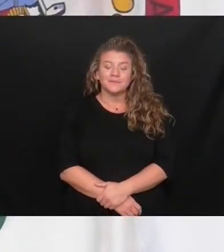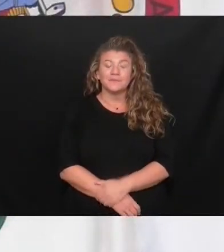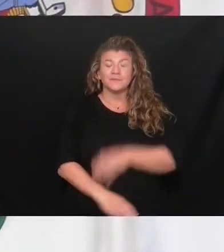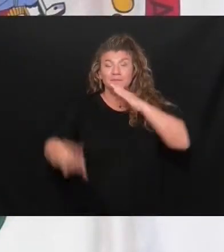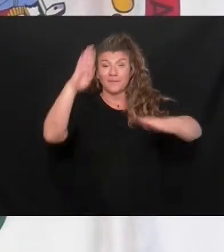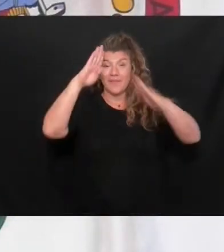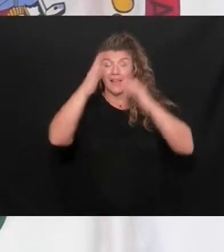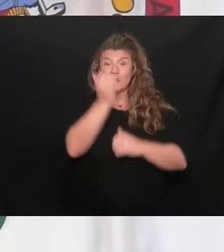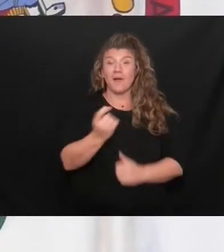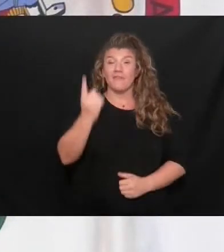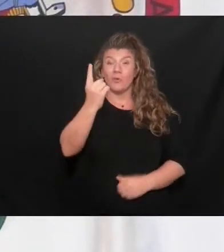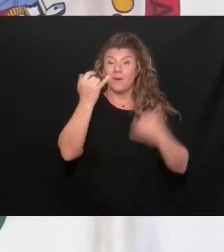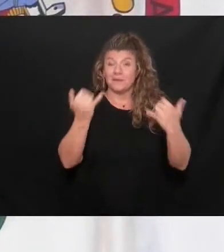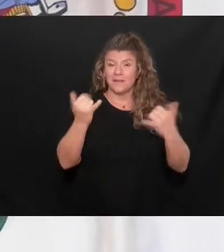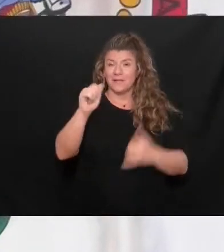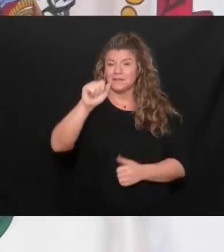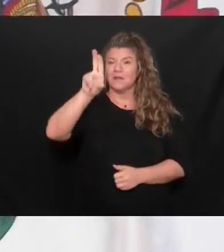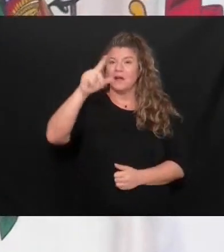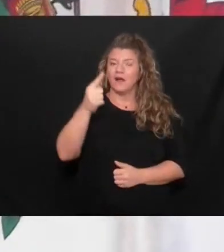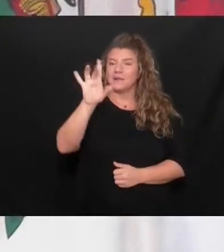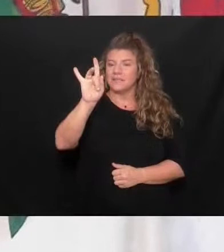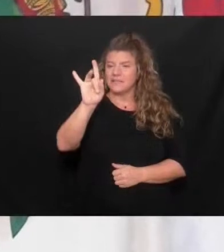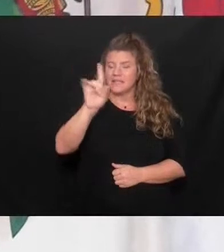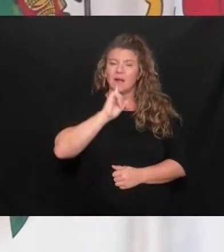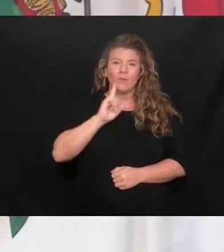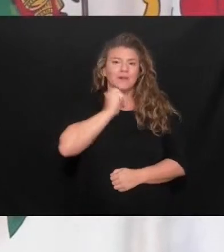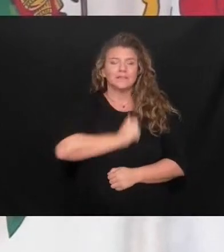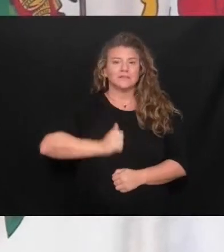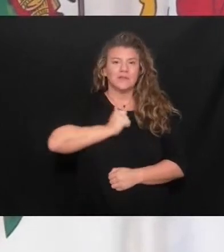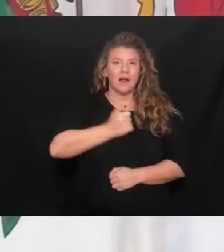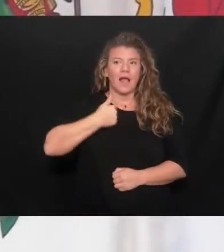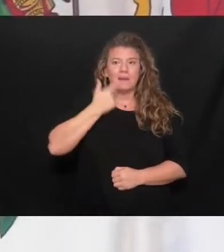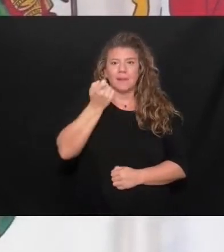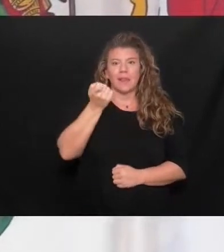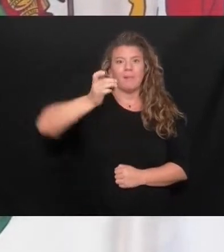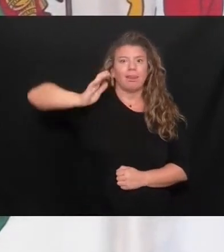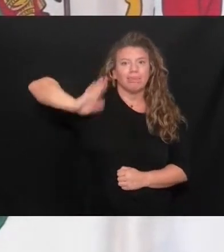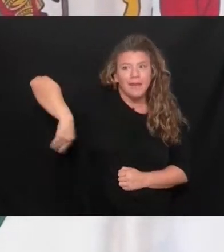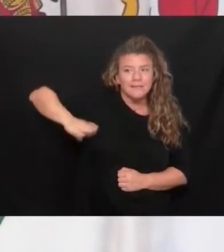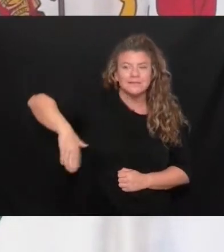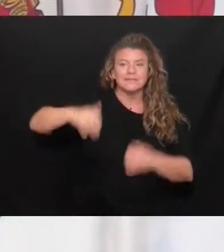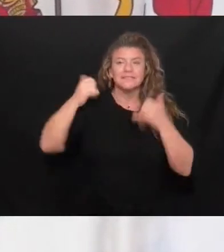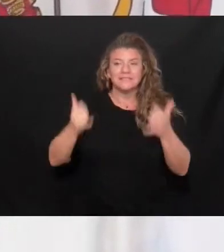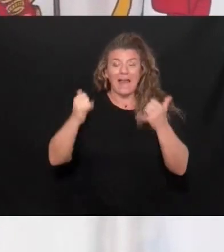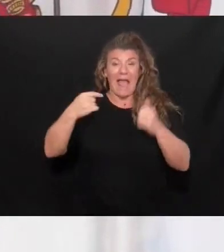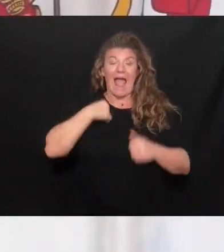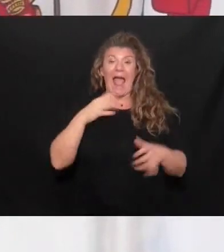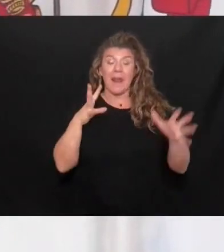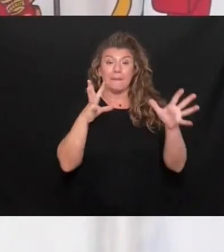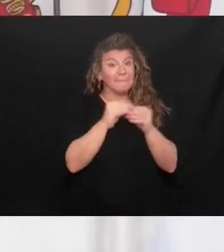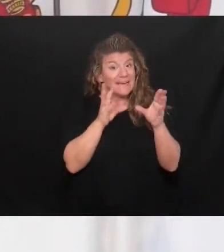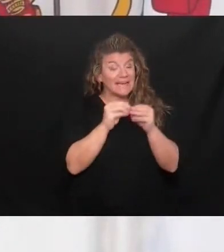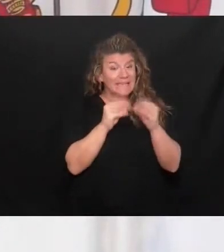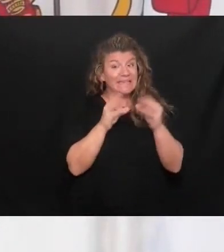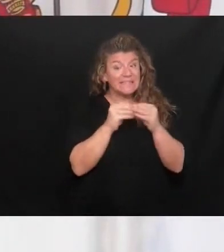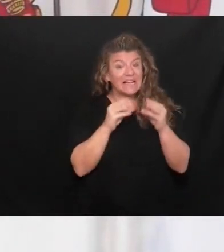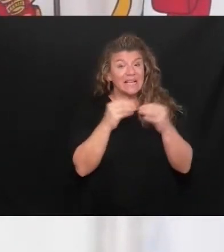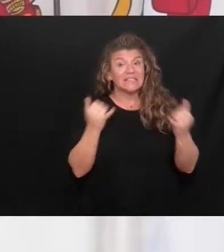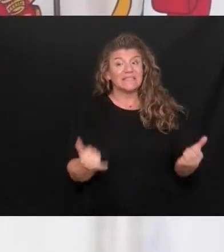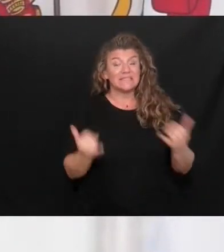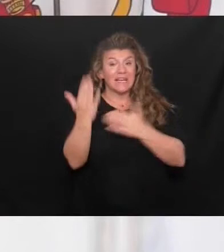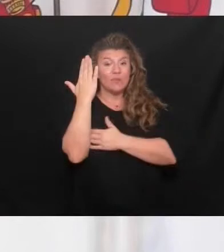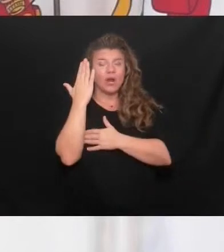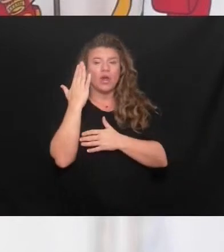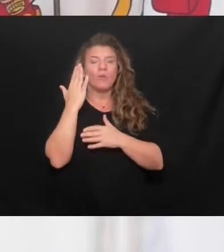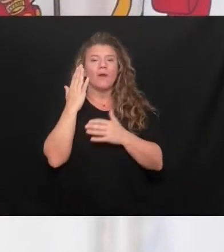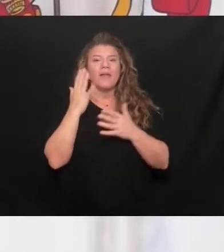Hello, everyone. It's August the 18th. I apologize for being late. I've, been in a meeting with the